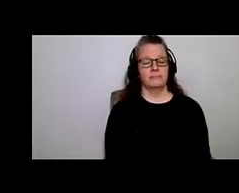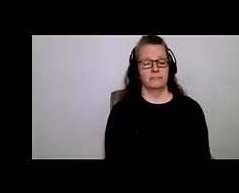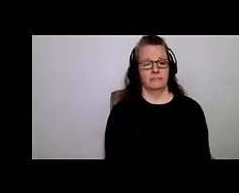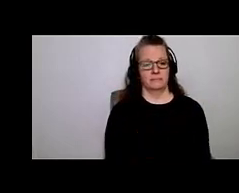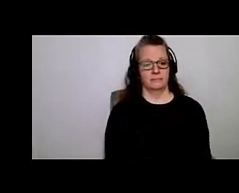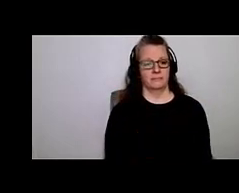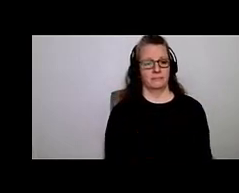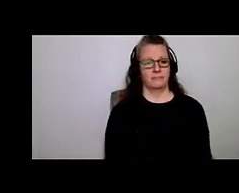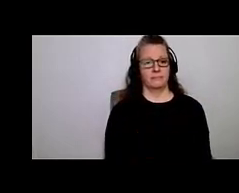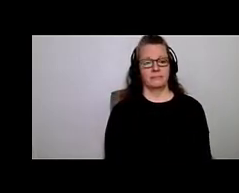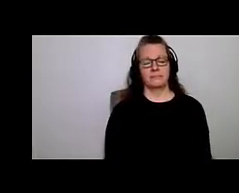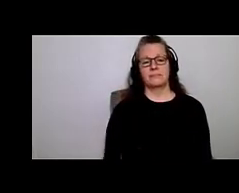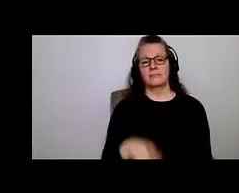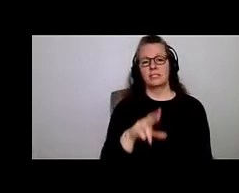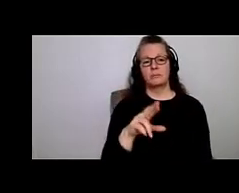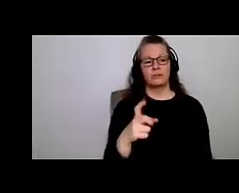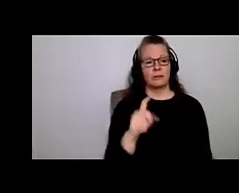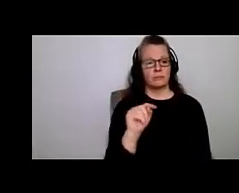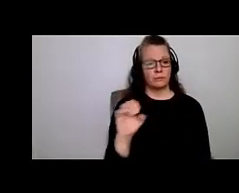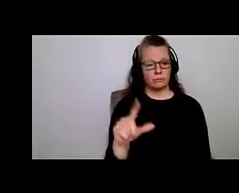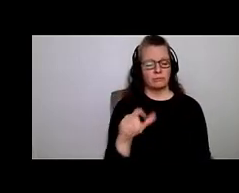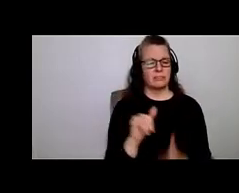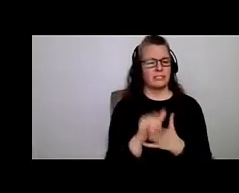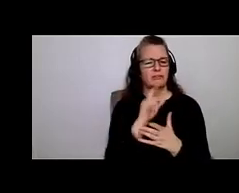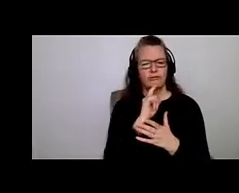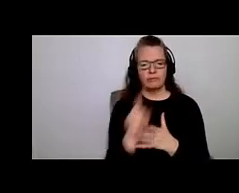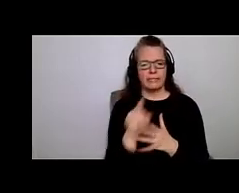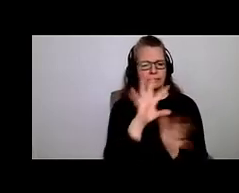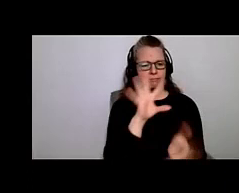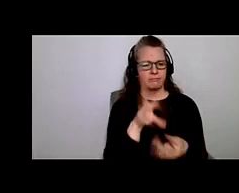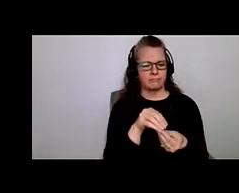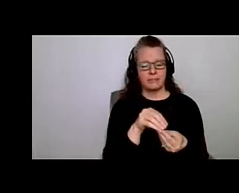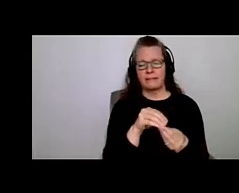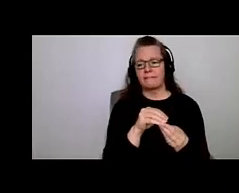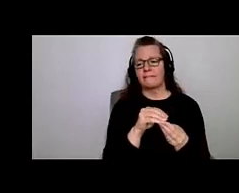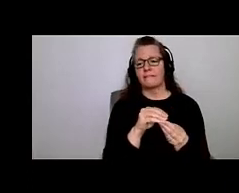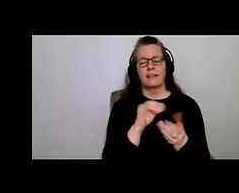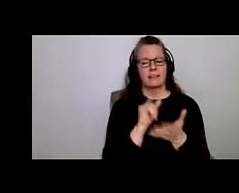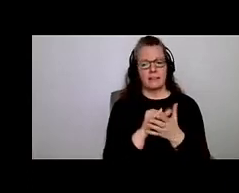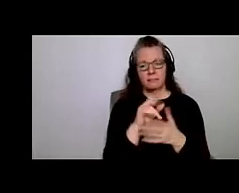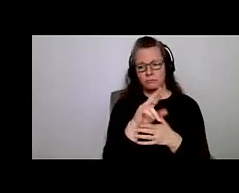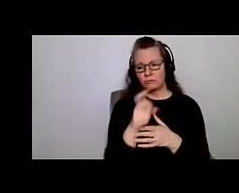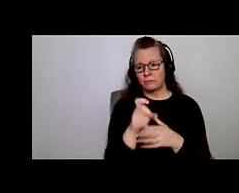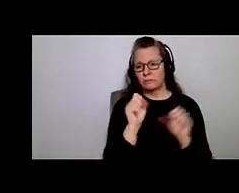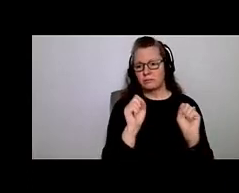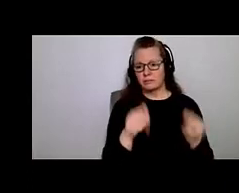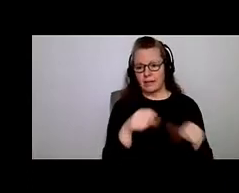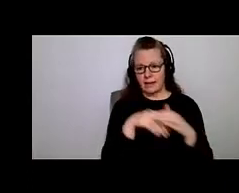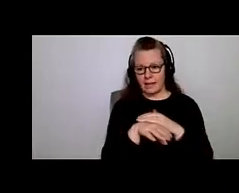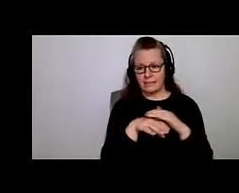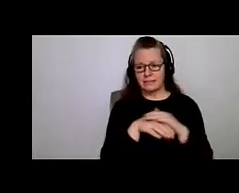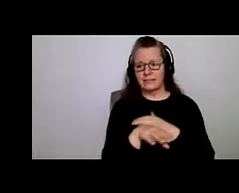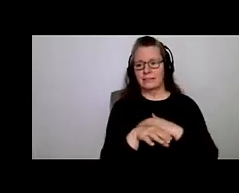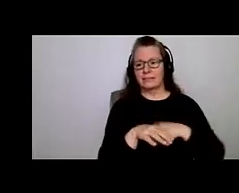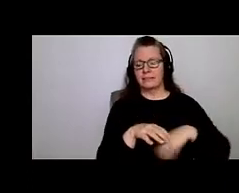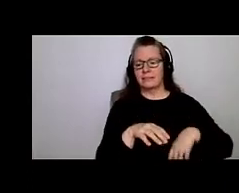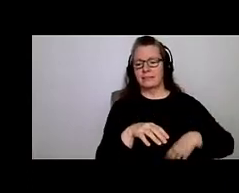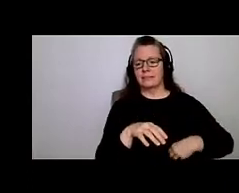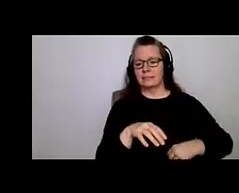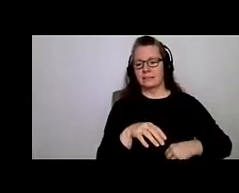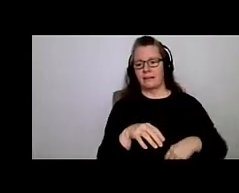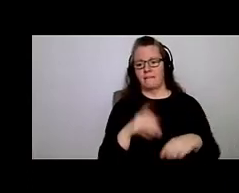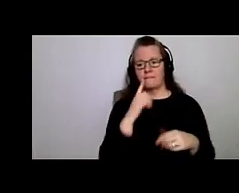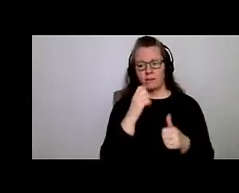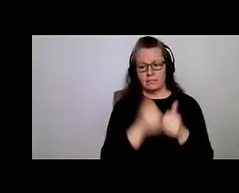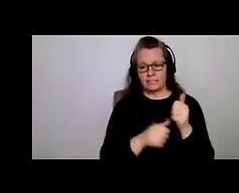All right, so the prescriber tool is really a collection of features that prescribers can access through HR systems. So in